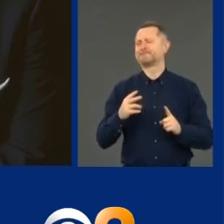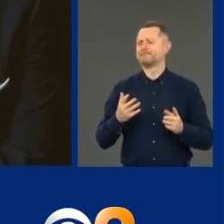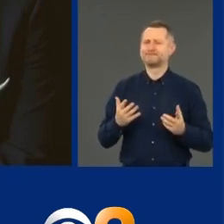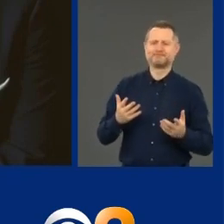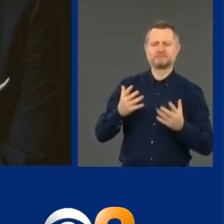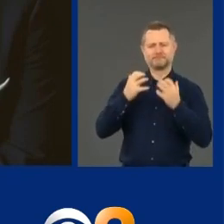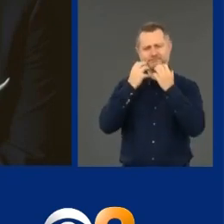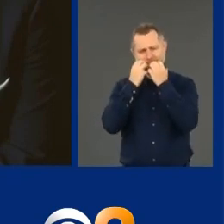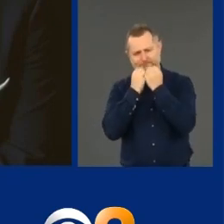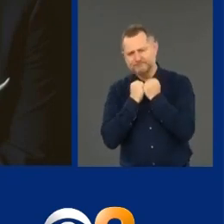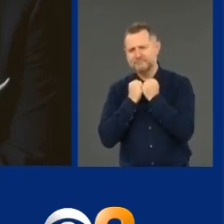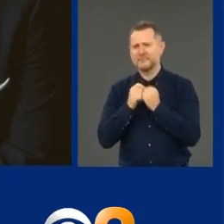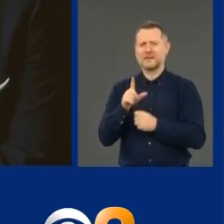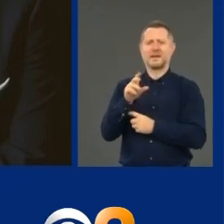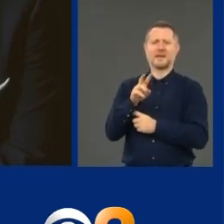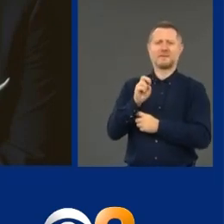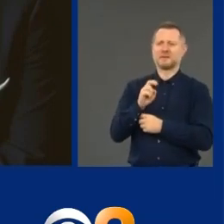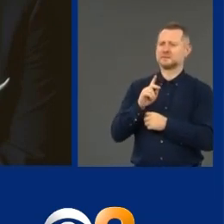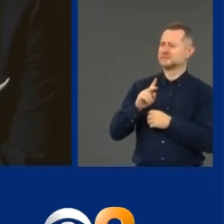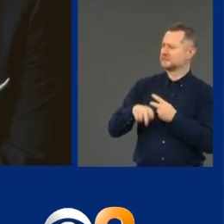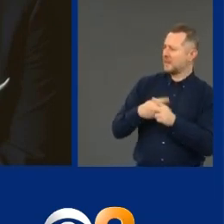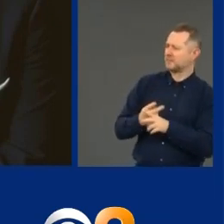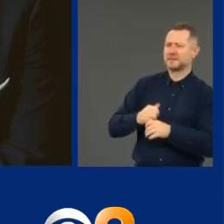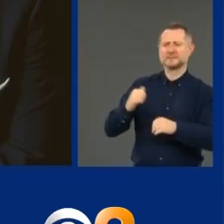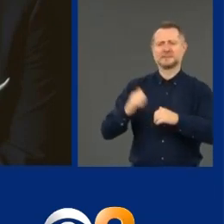of tough. He was more of the inclusive